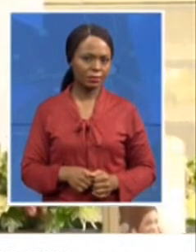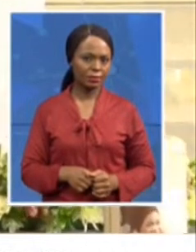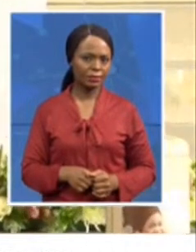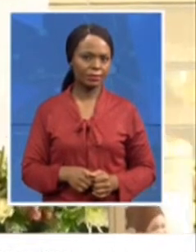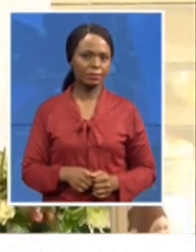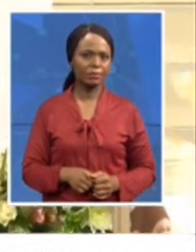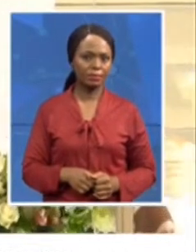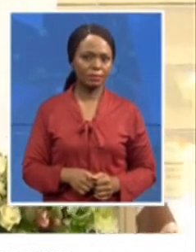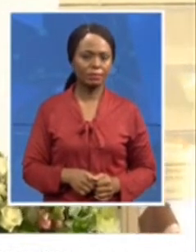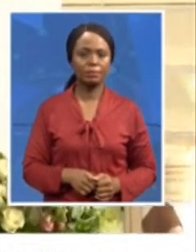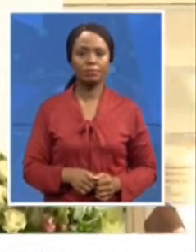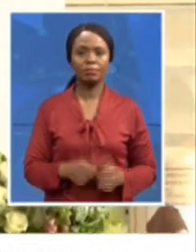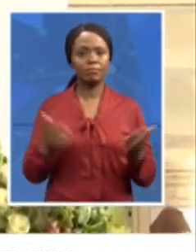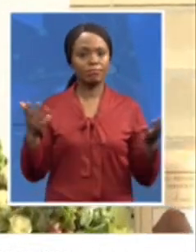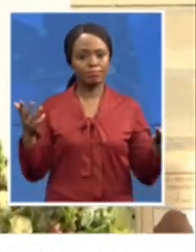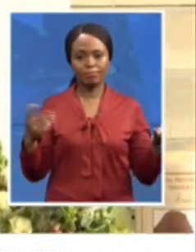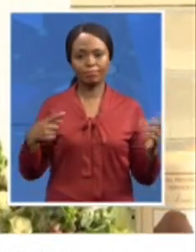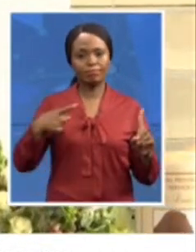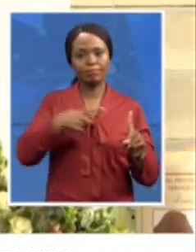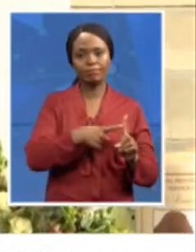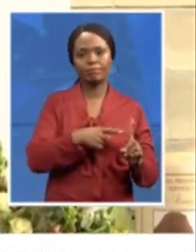we all understand why.